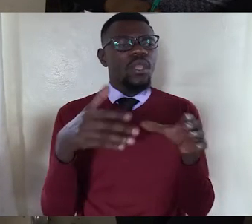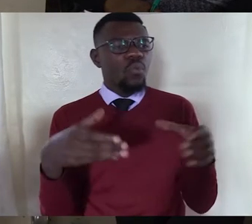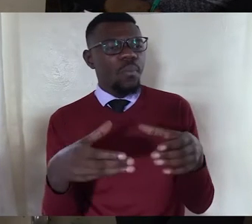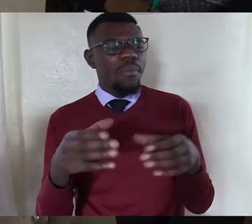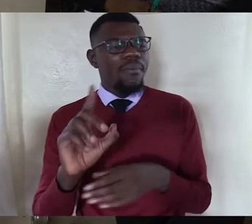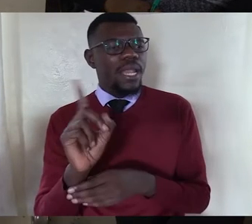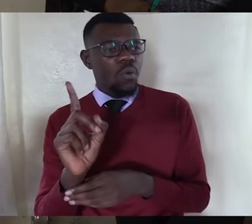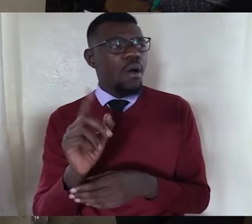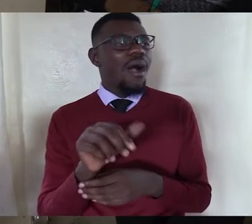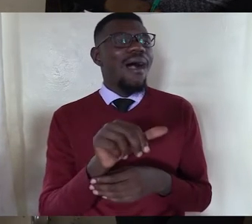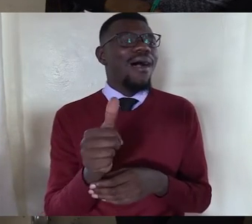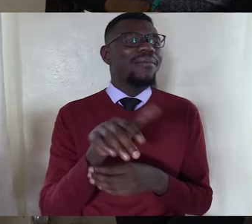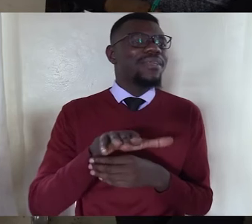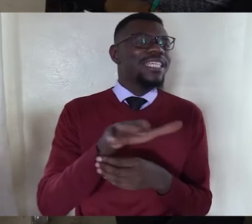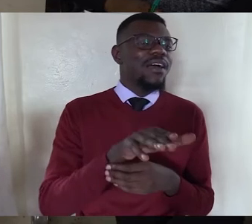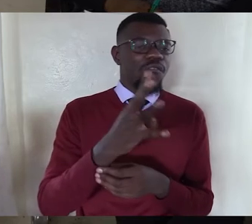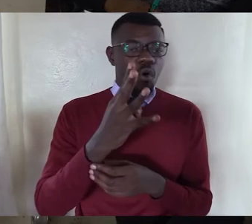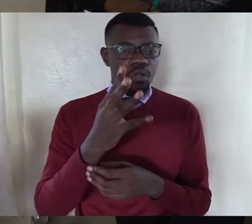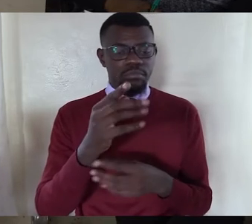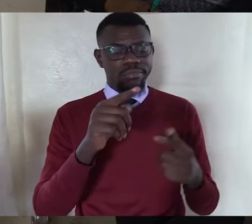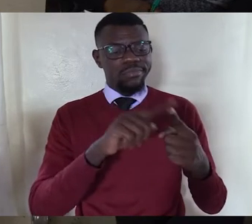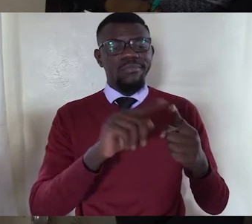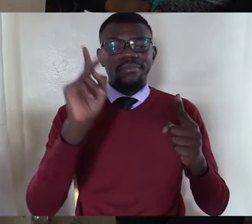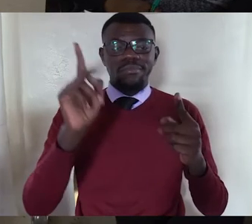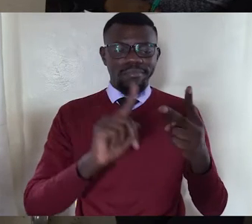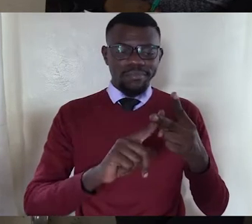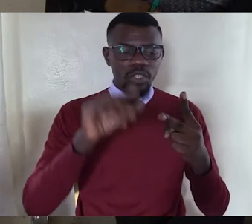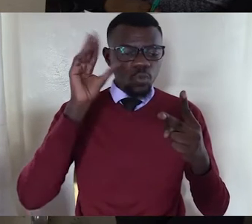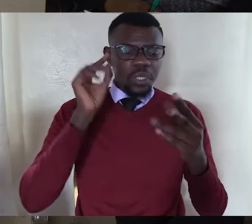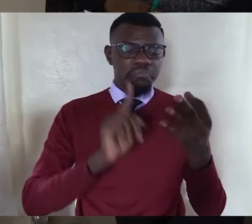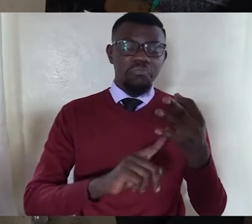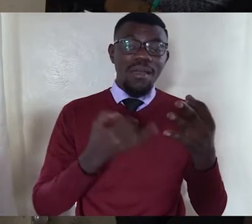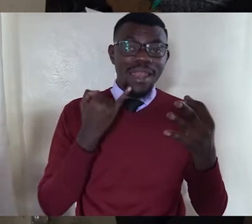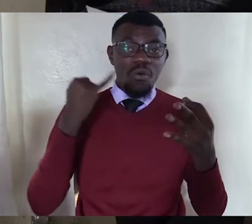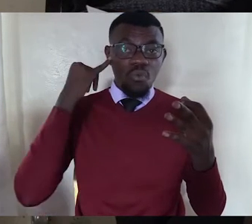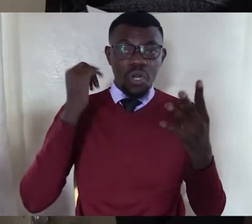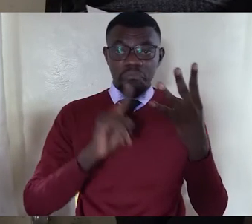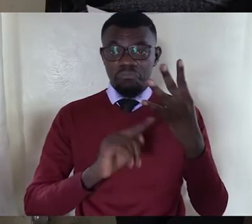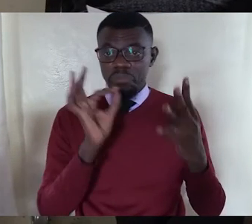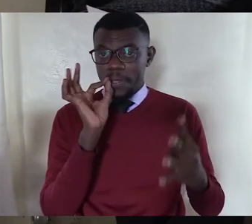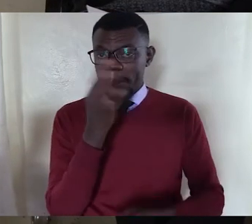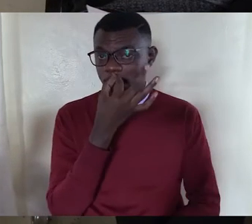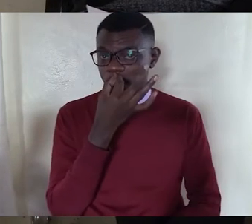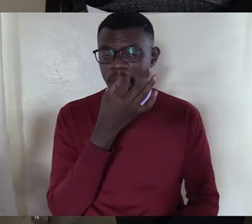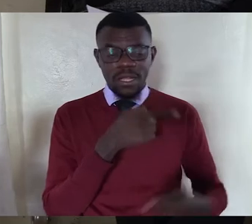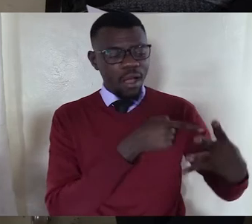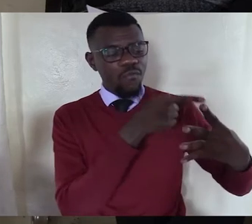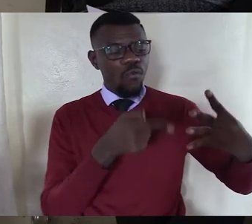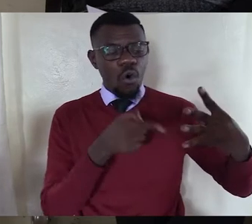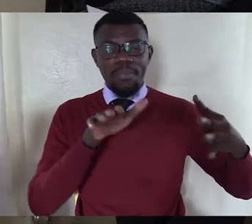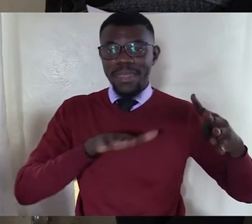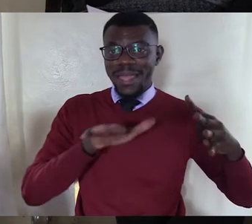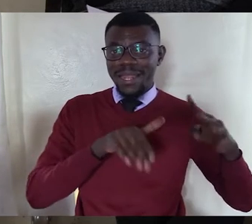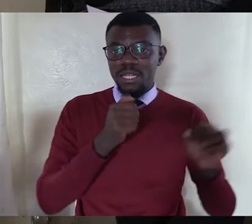also in four other regions. We are in Kisumu, we are in Mombasa, we are in Nakuru and Nyeri. So what we are doing right now